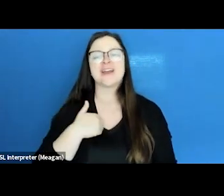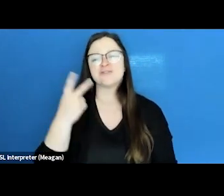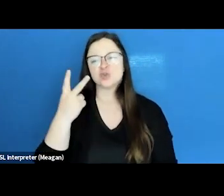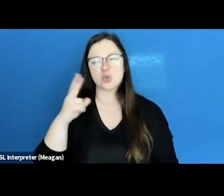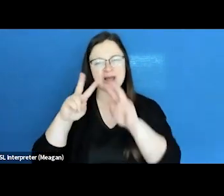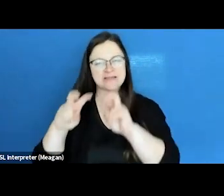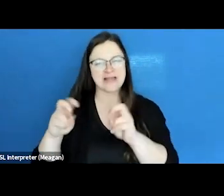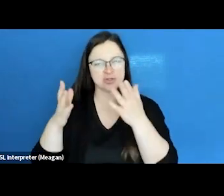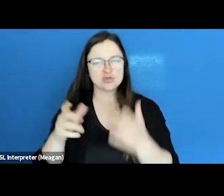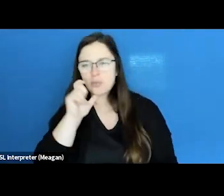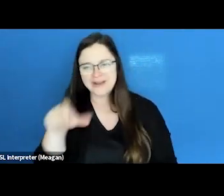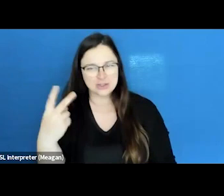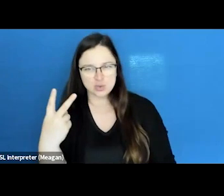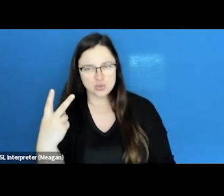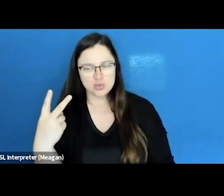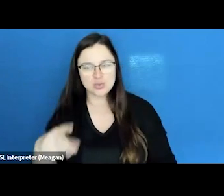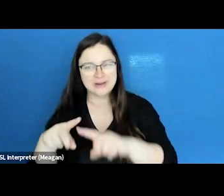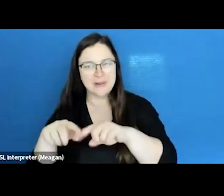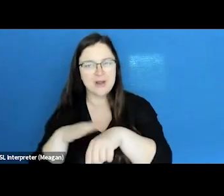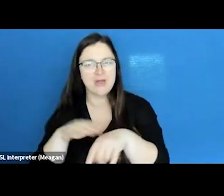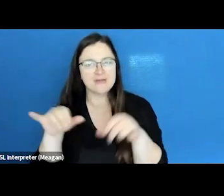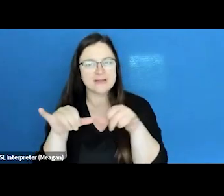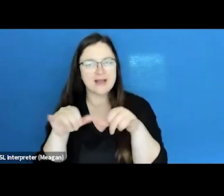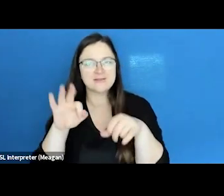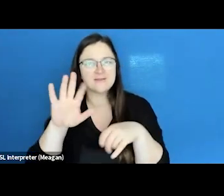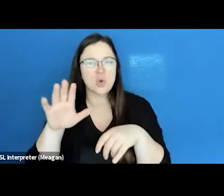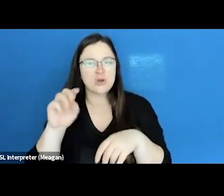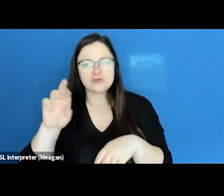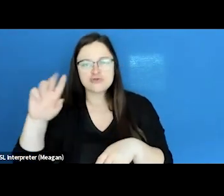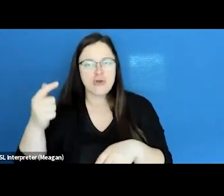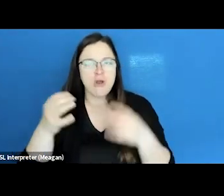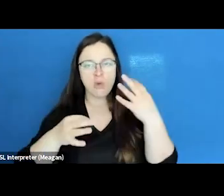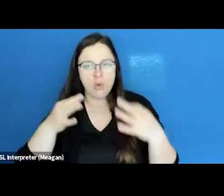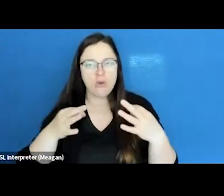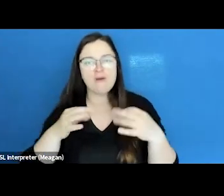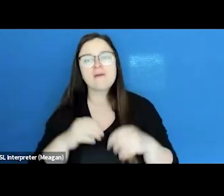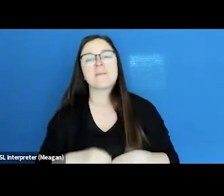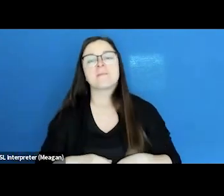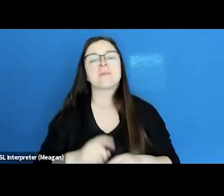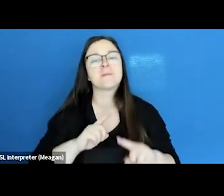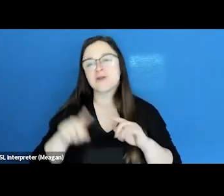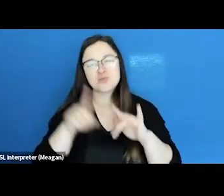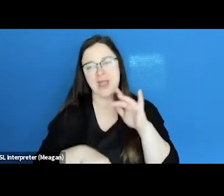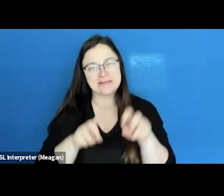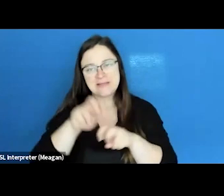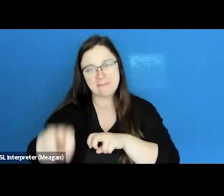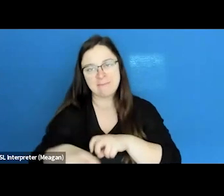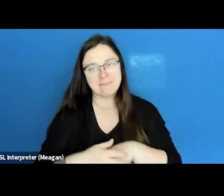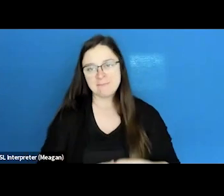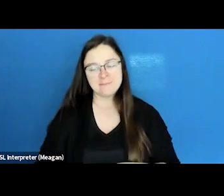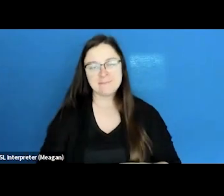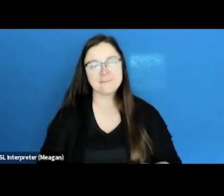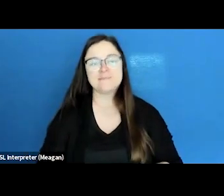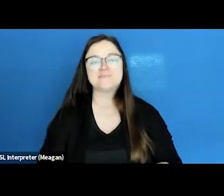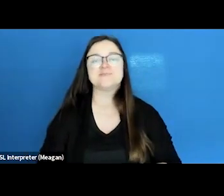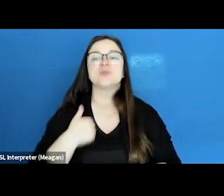2 depending on the size of your drug court, but this is a step that cannot be skipped. And we're going to